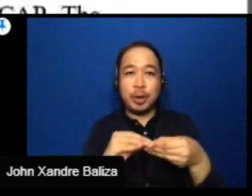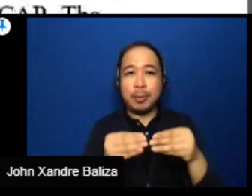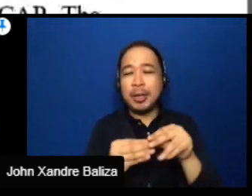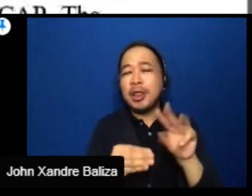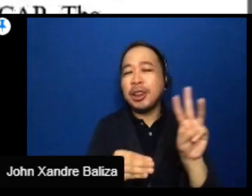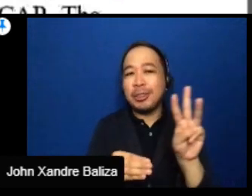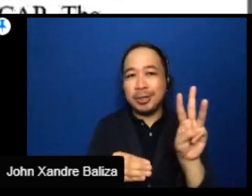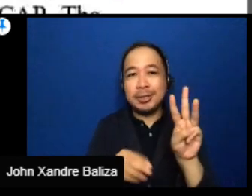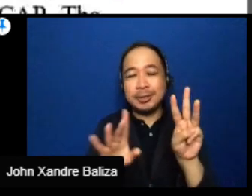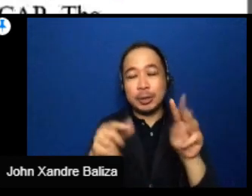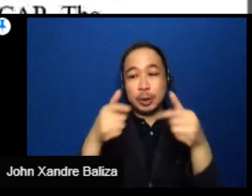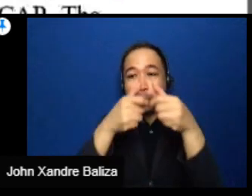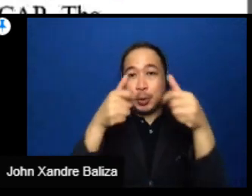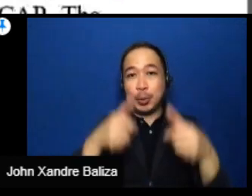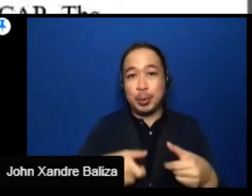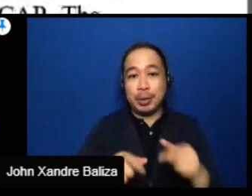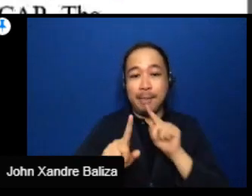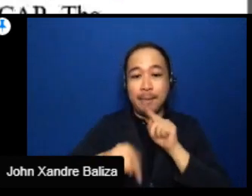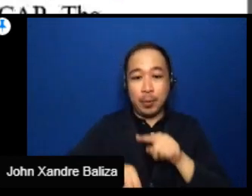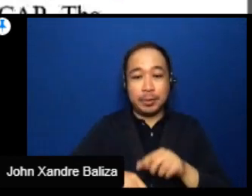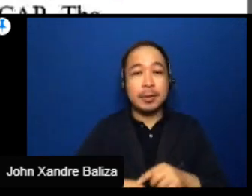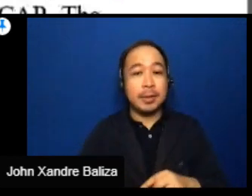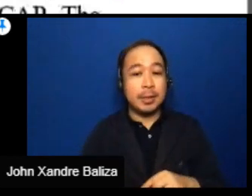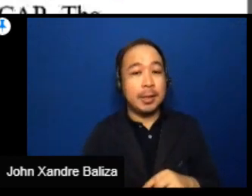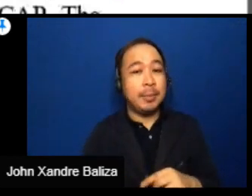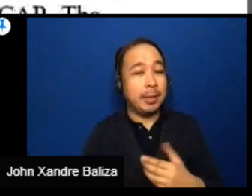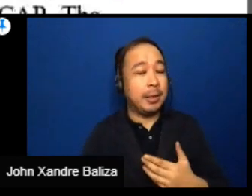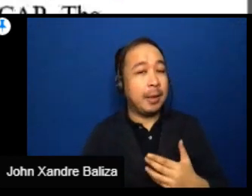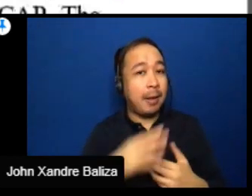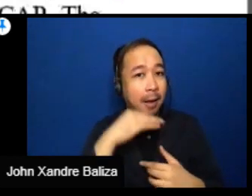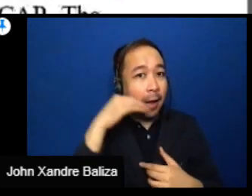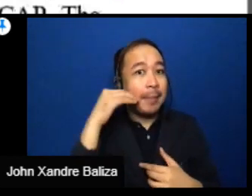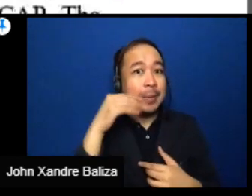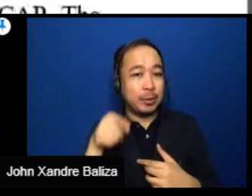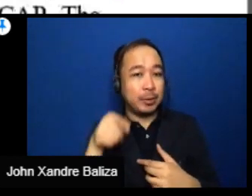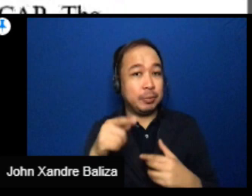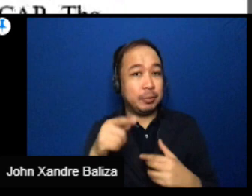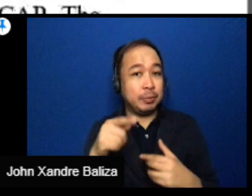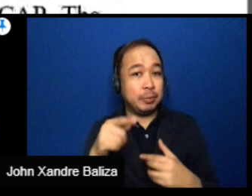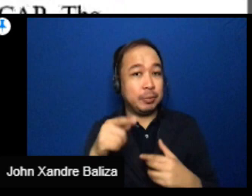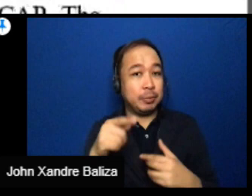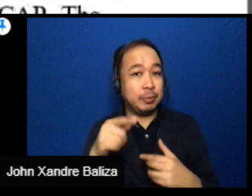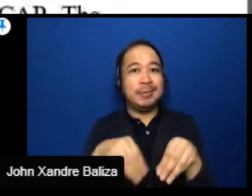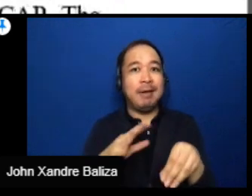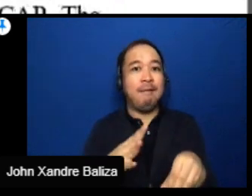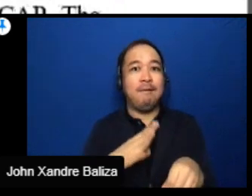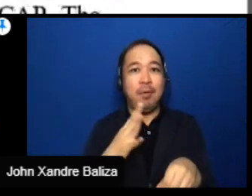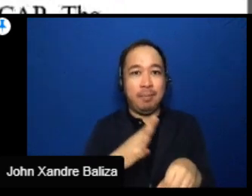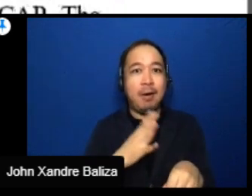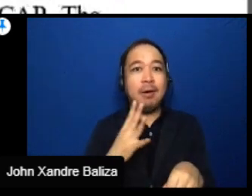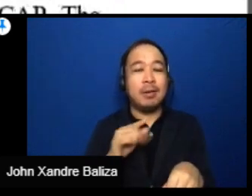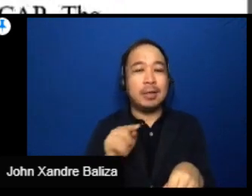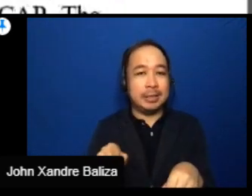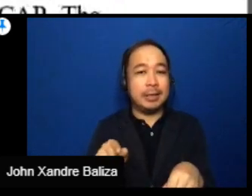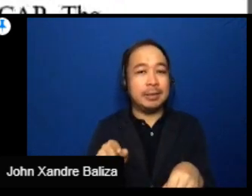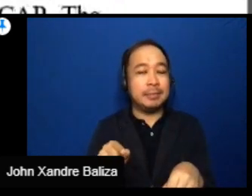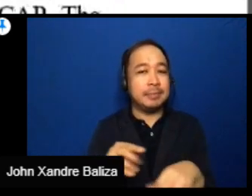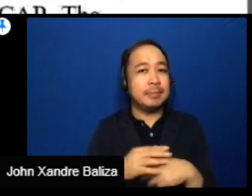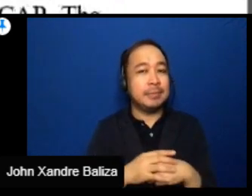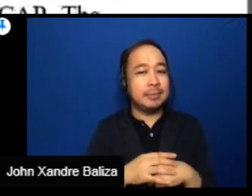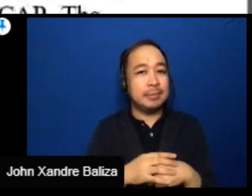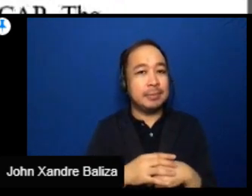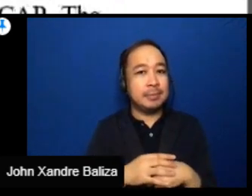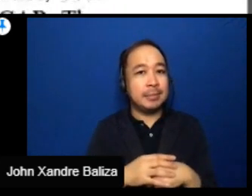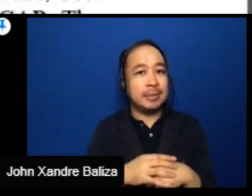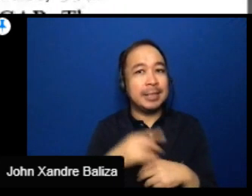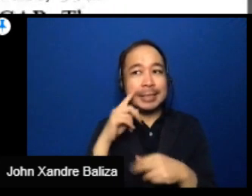report. So I'm happy to see the deletion of the formal from the cut and paste